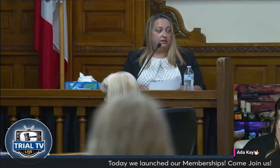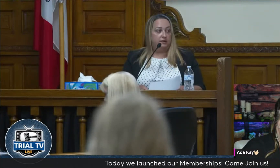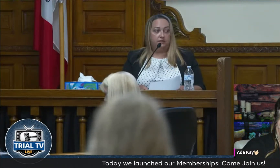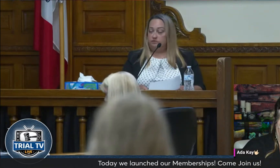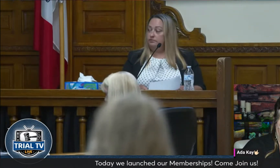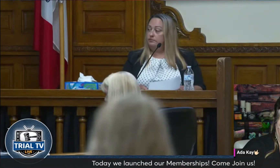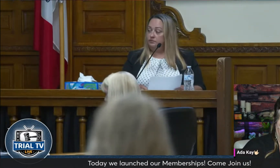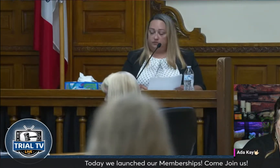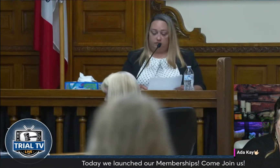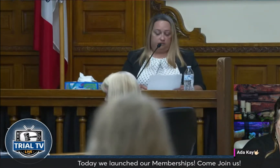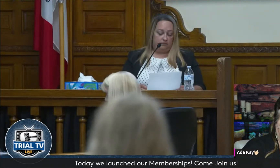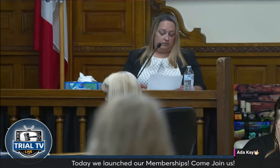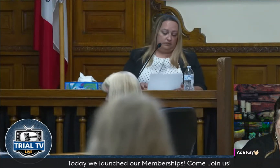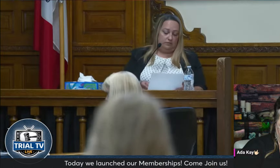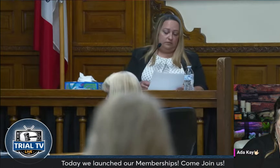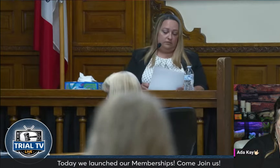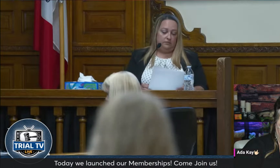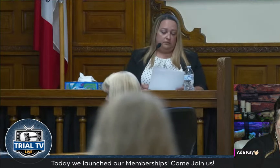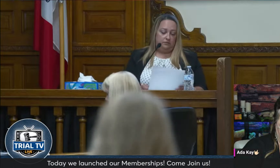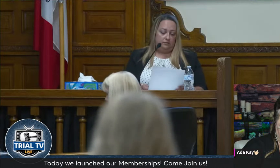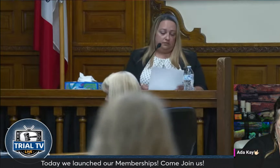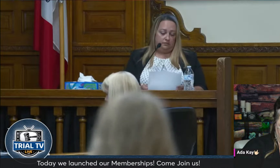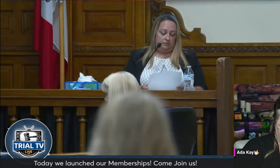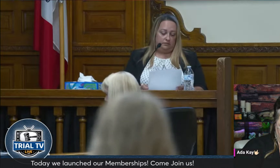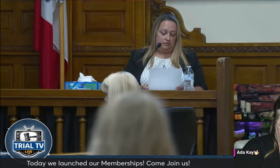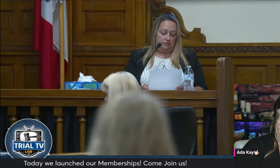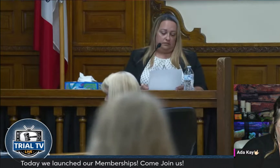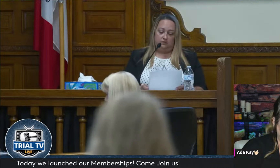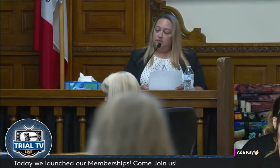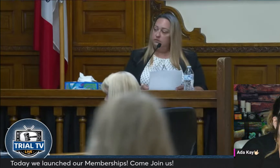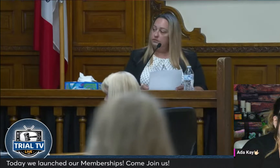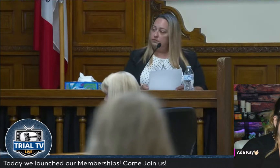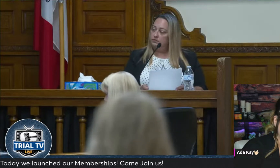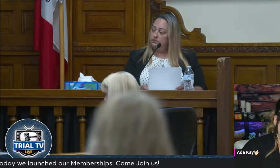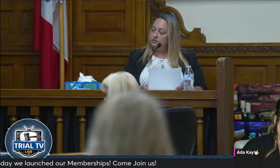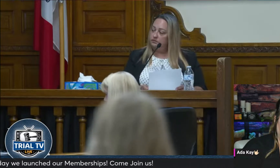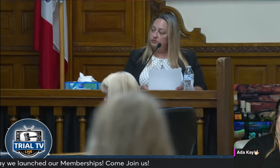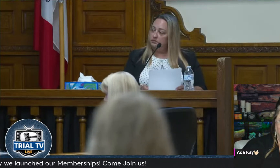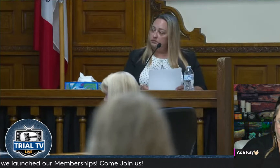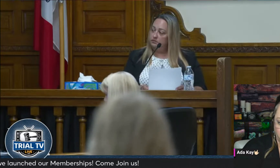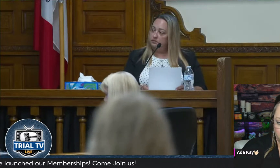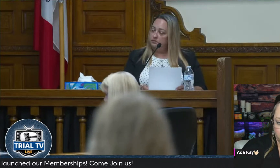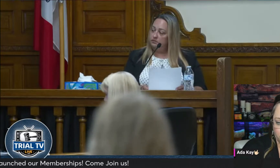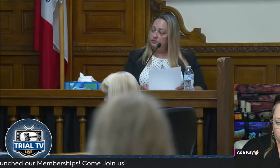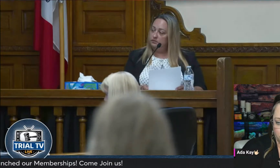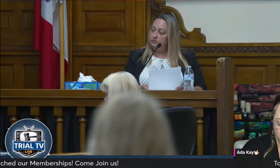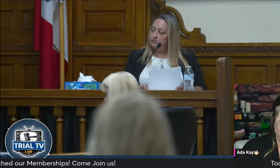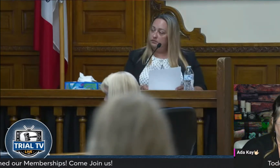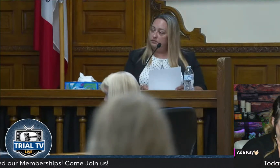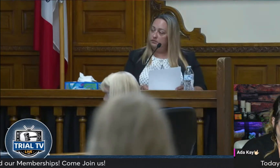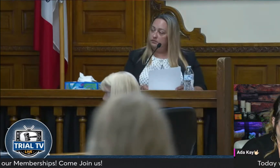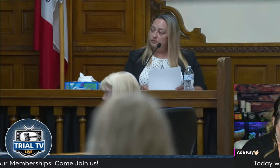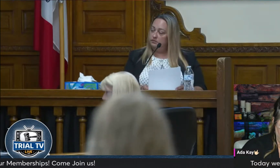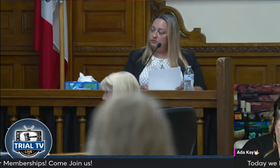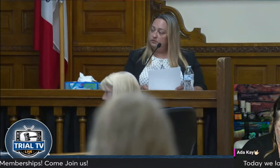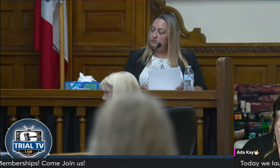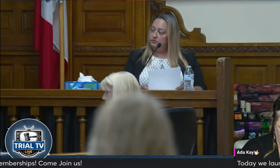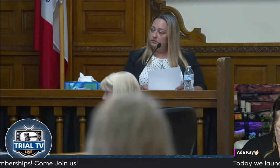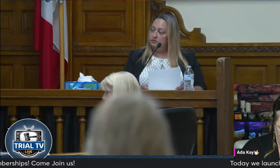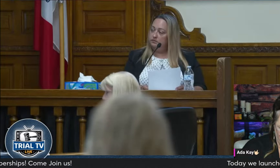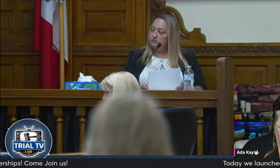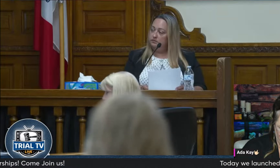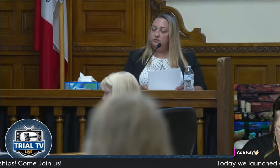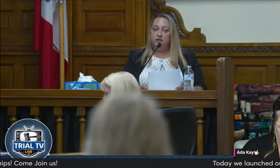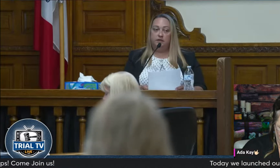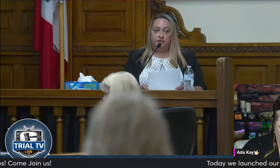listed as, yes. Okay. And you would expect to find Tyler Dazey's DNA in his